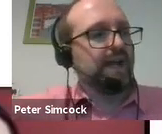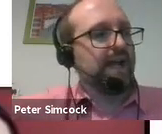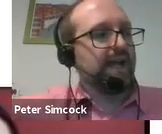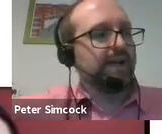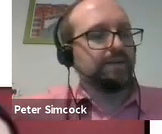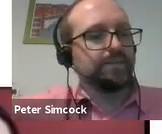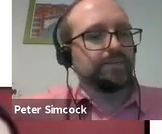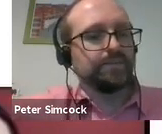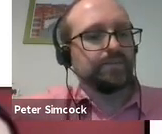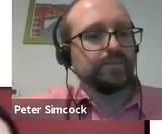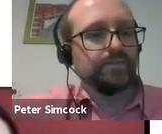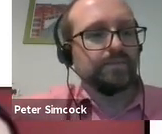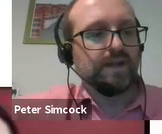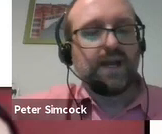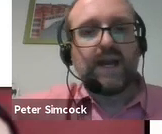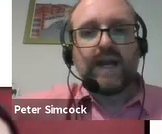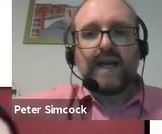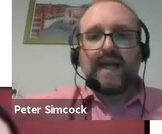uk